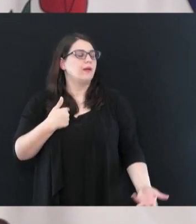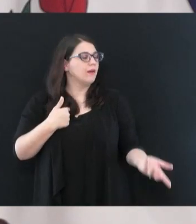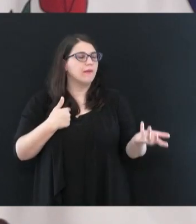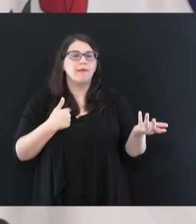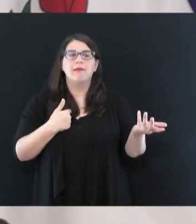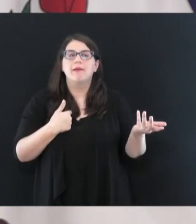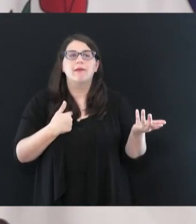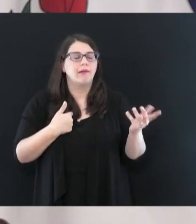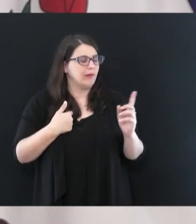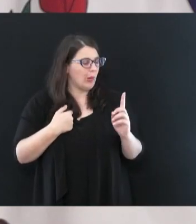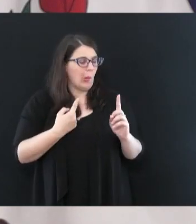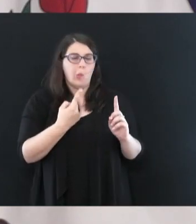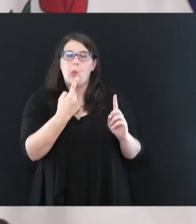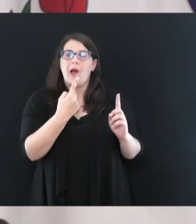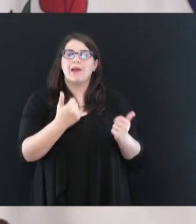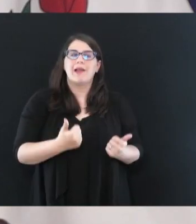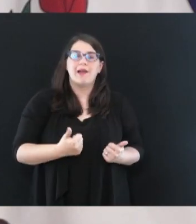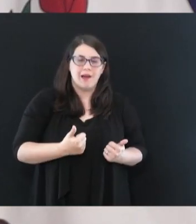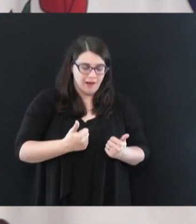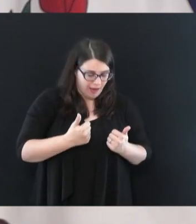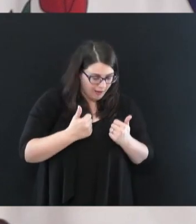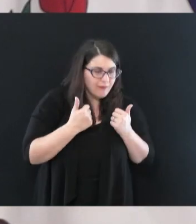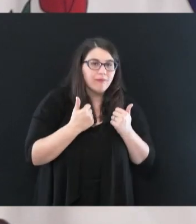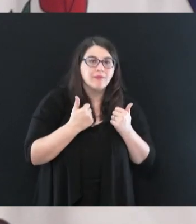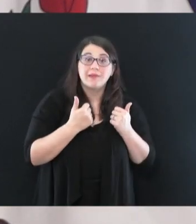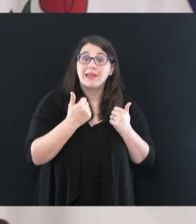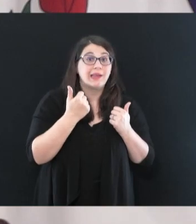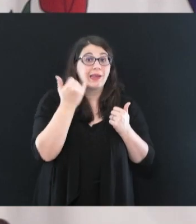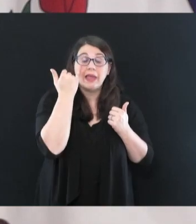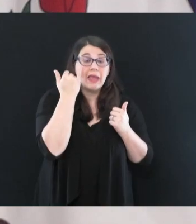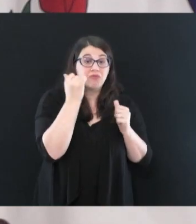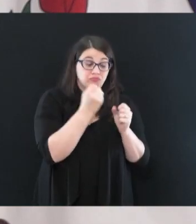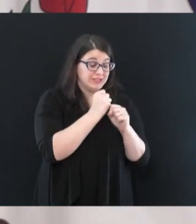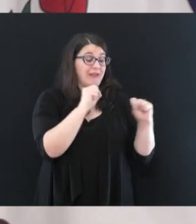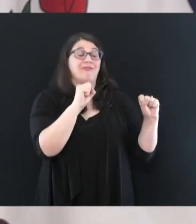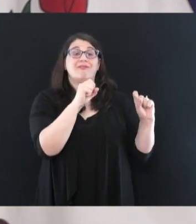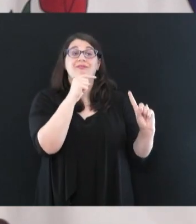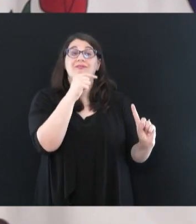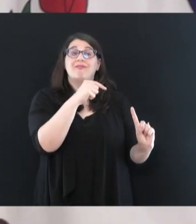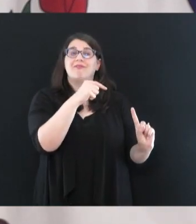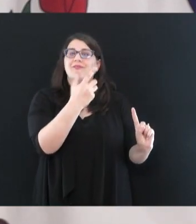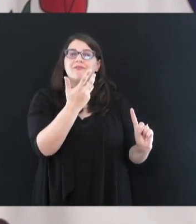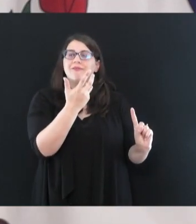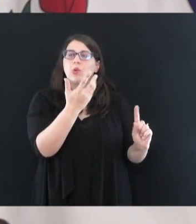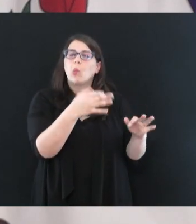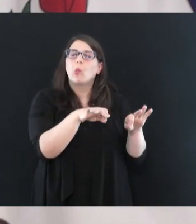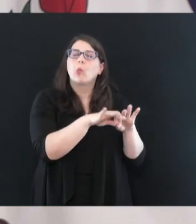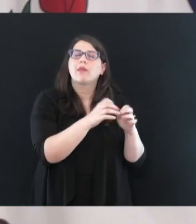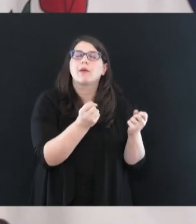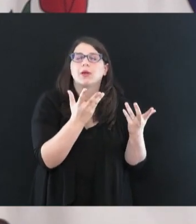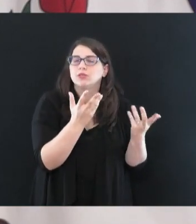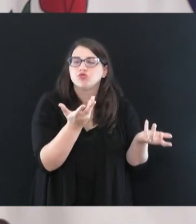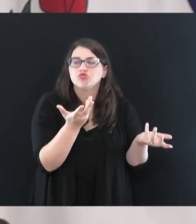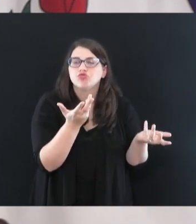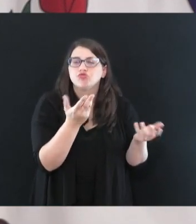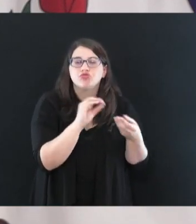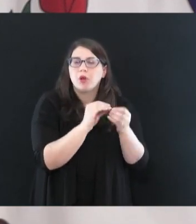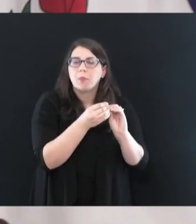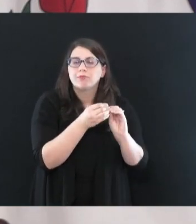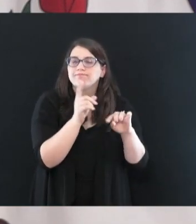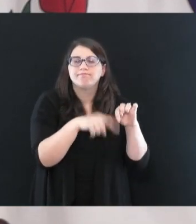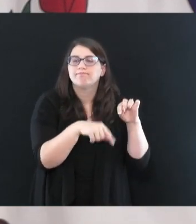is one life saved worth? You can't do it. You just plain can't do it. And